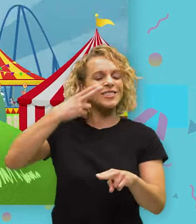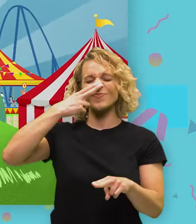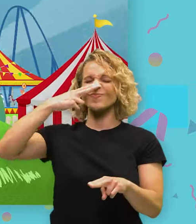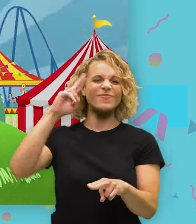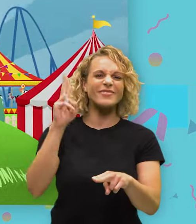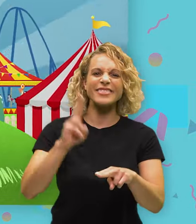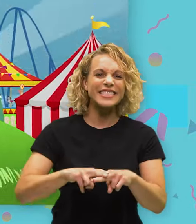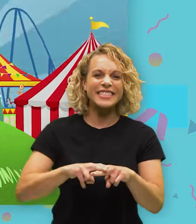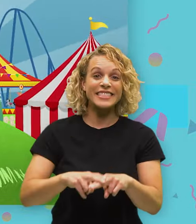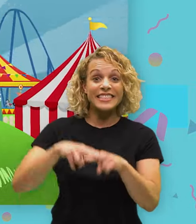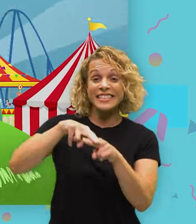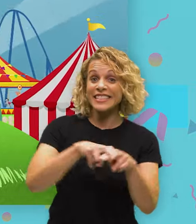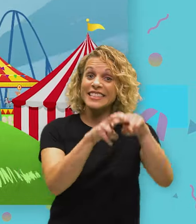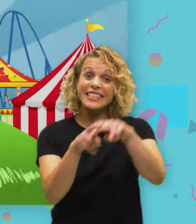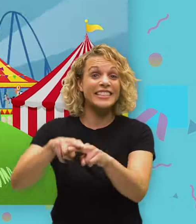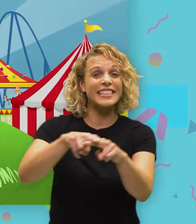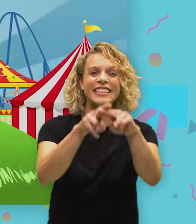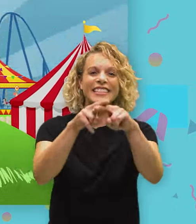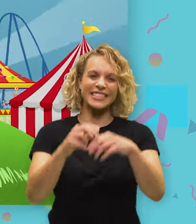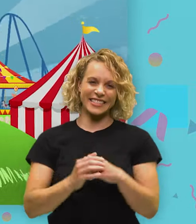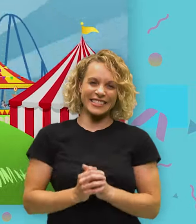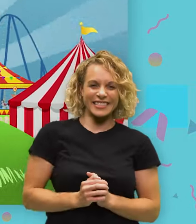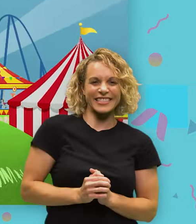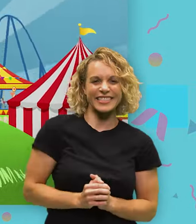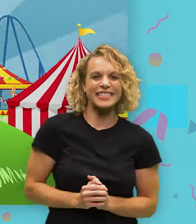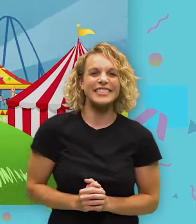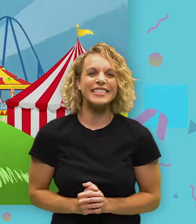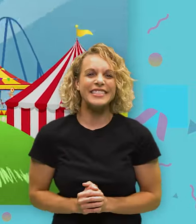I have so much fun at the theme park.